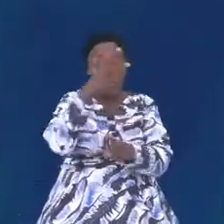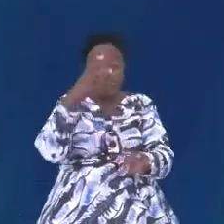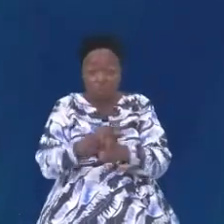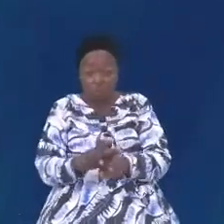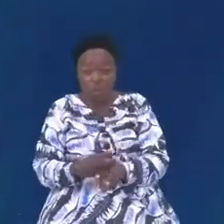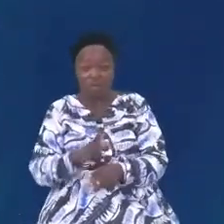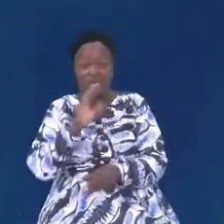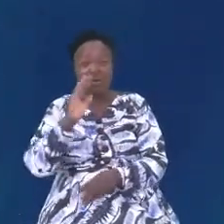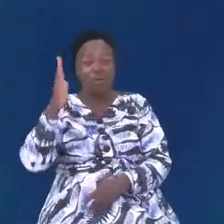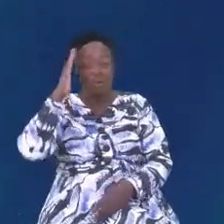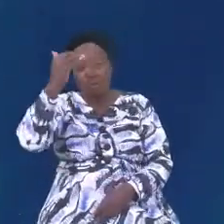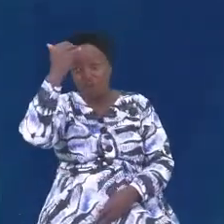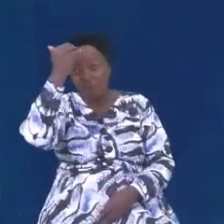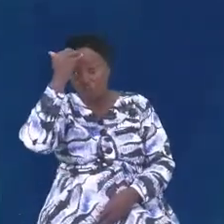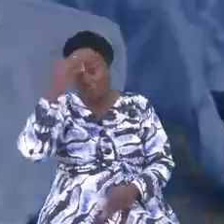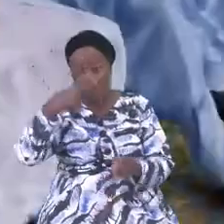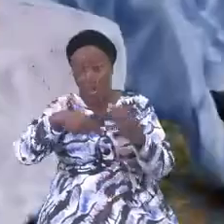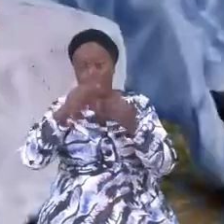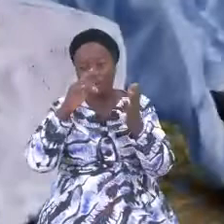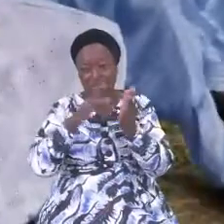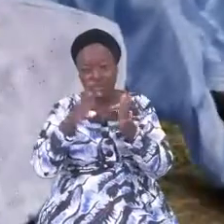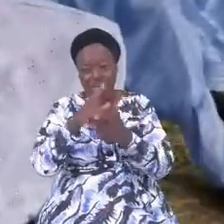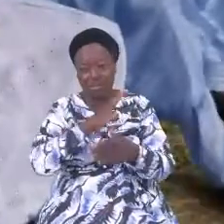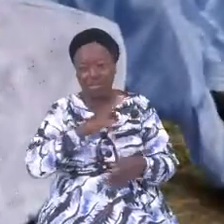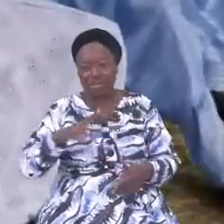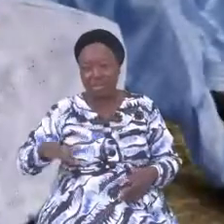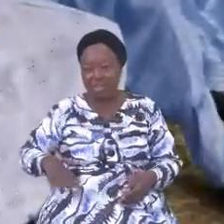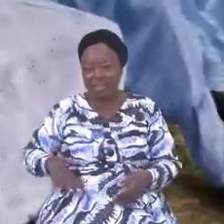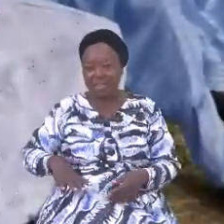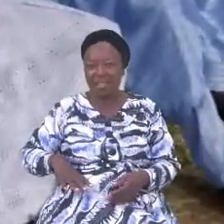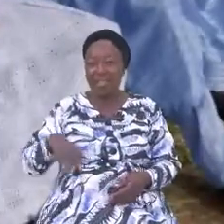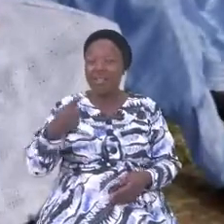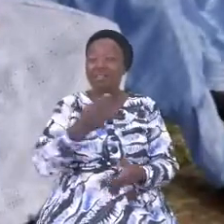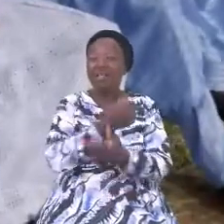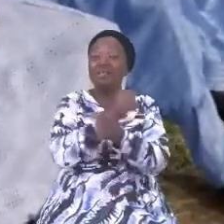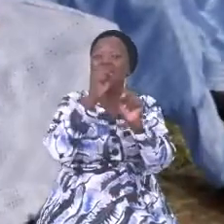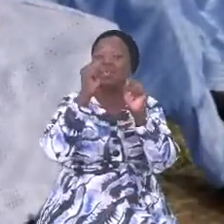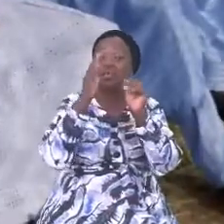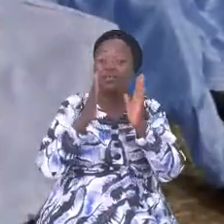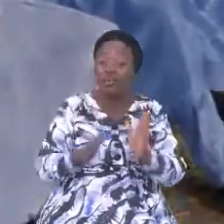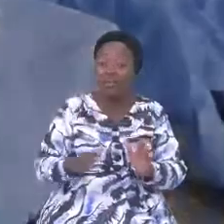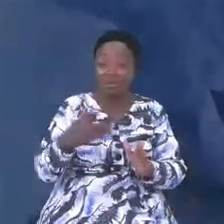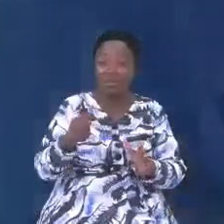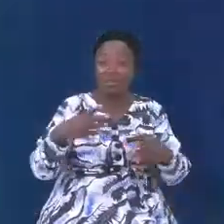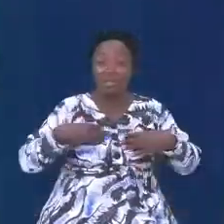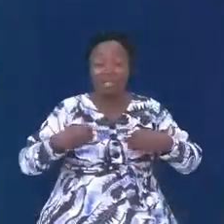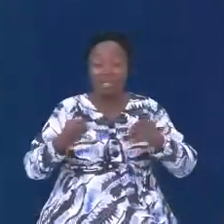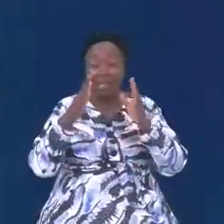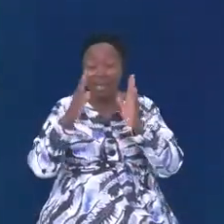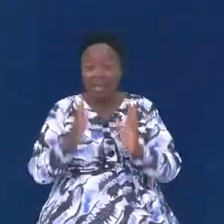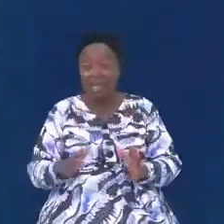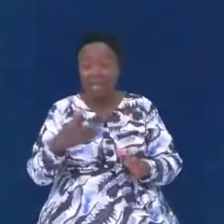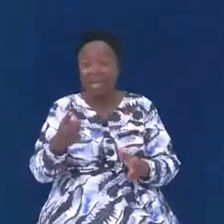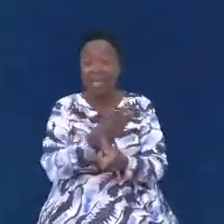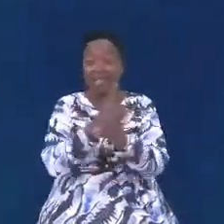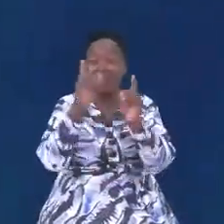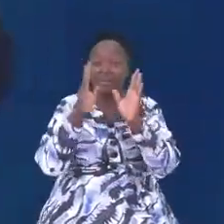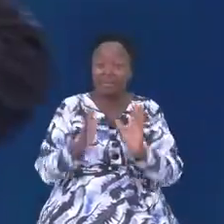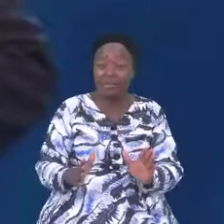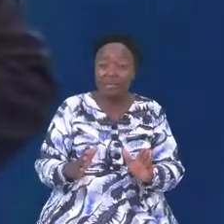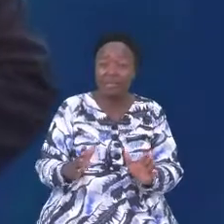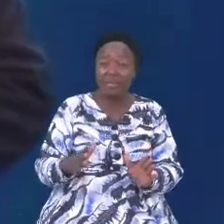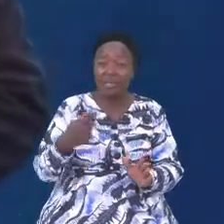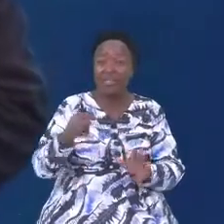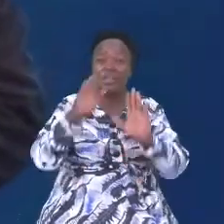know about Jesus Christ. The Savior, the Healer, the Deliverer,